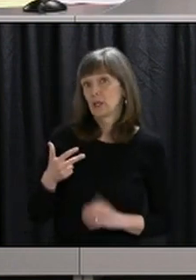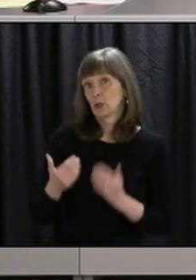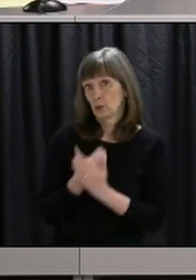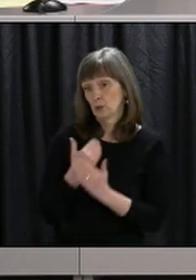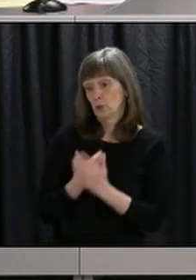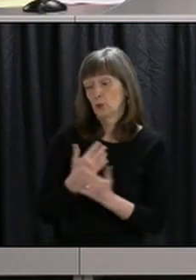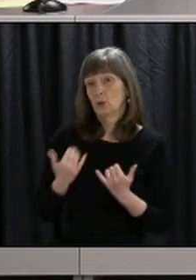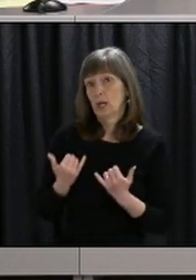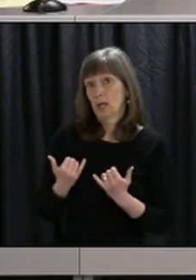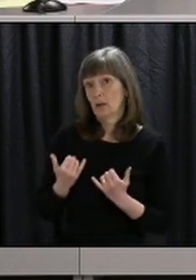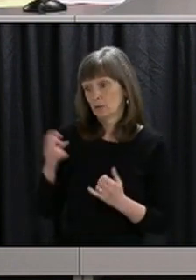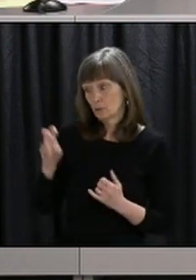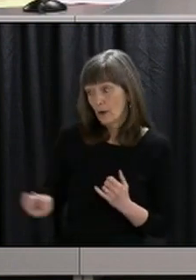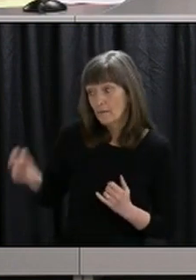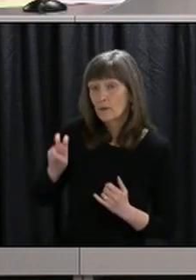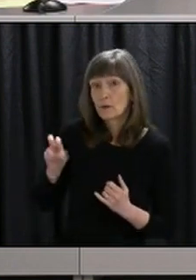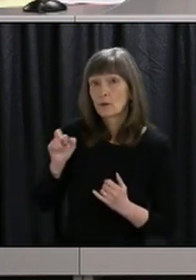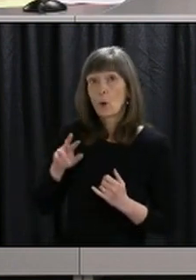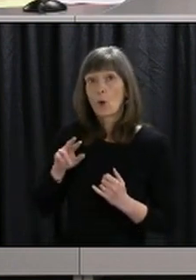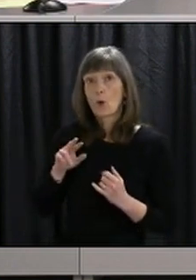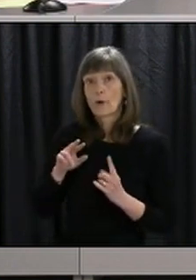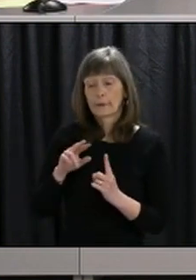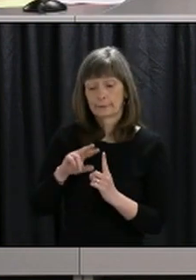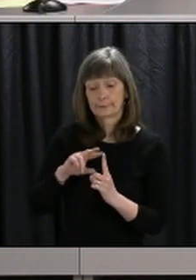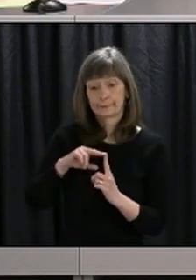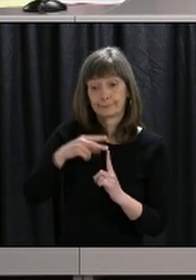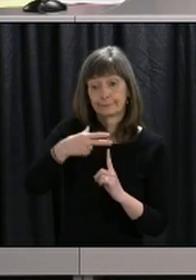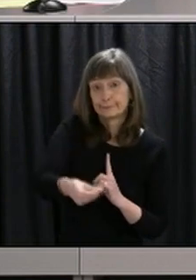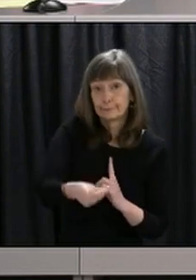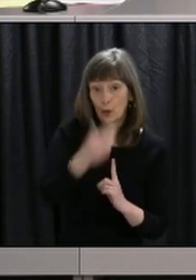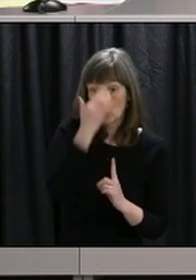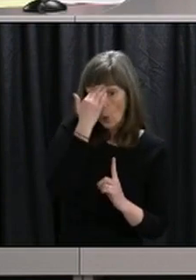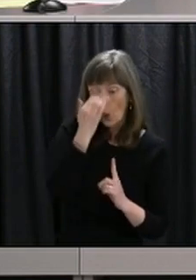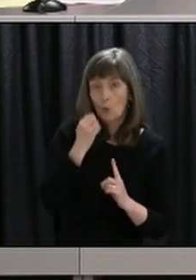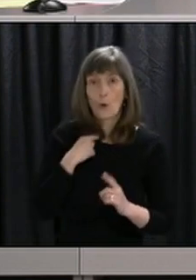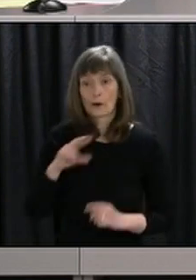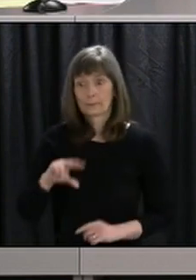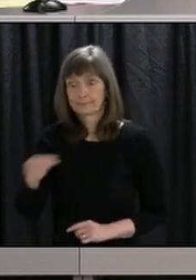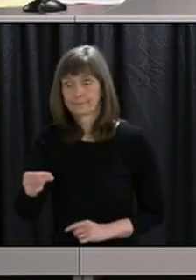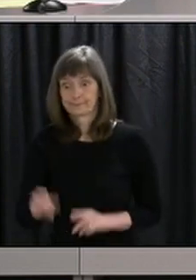travel, transmission, or unknown at this point.